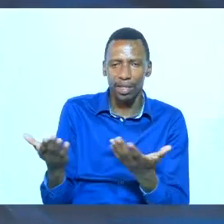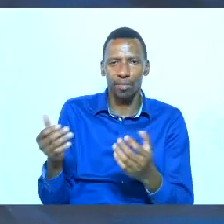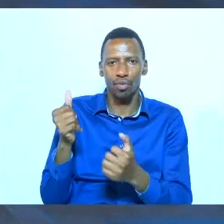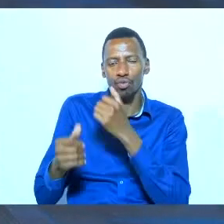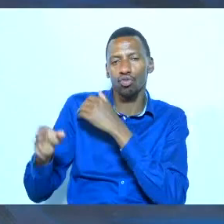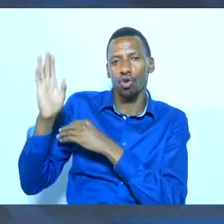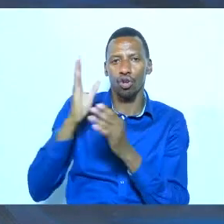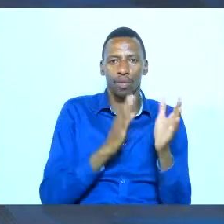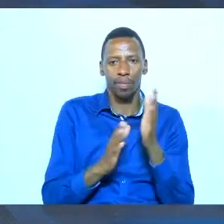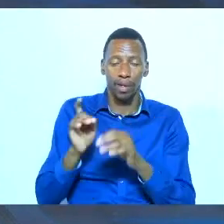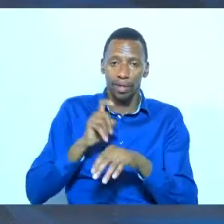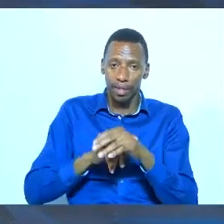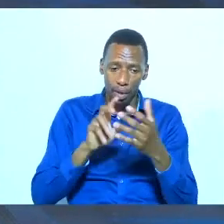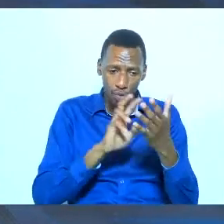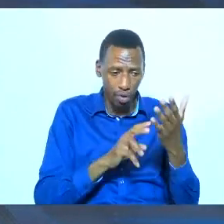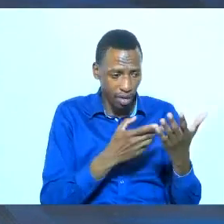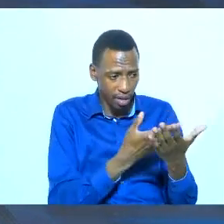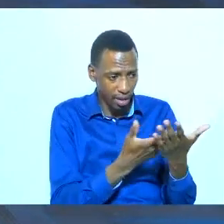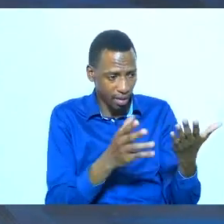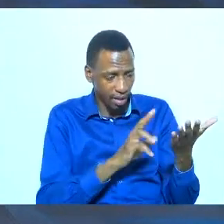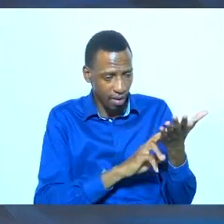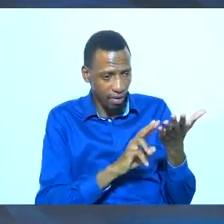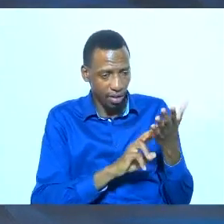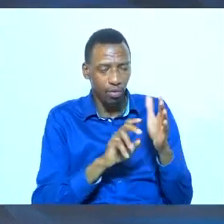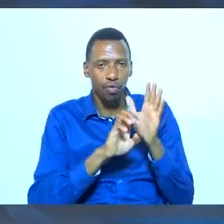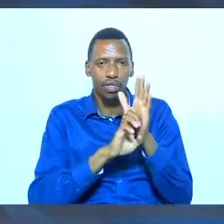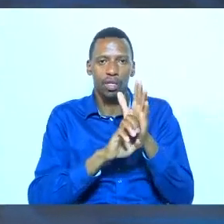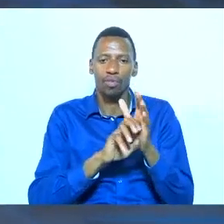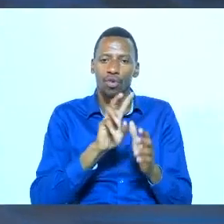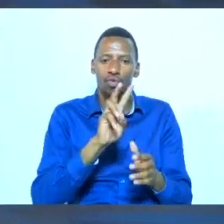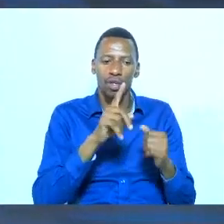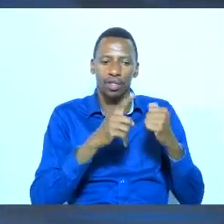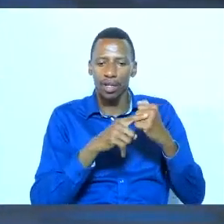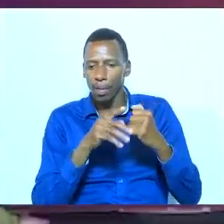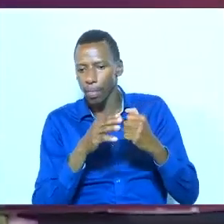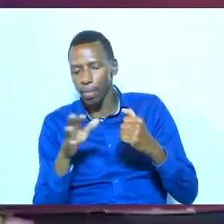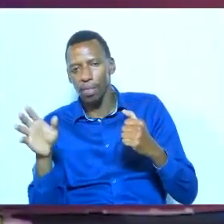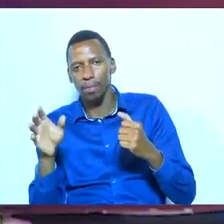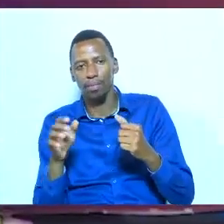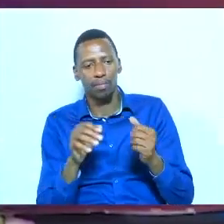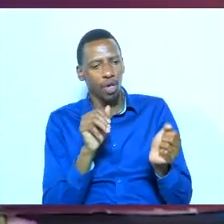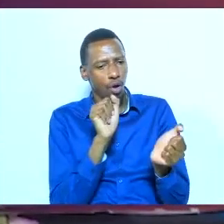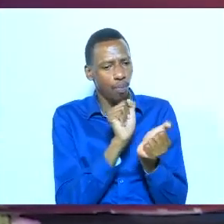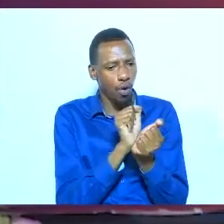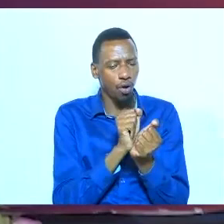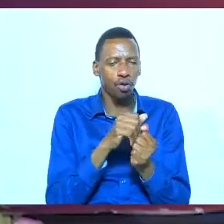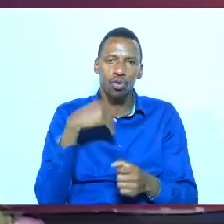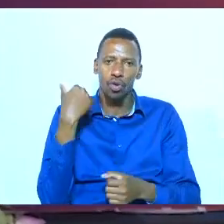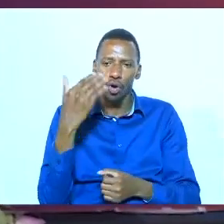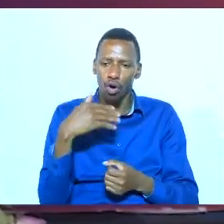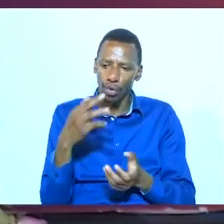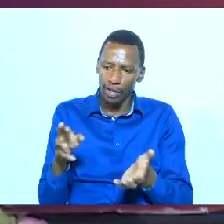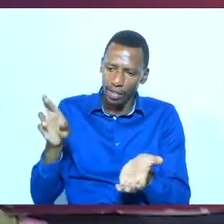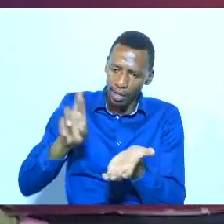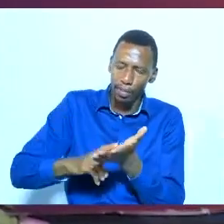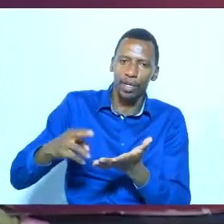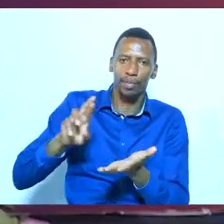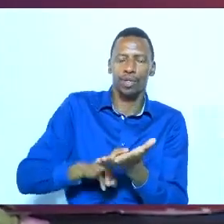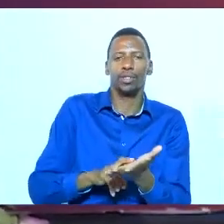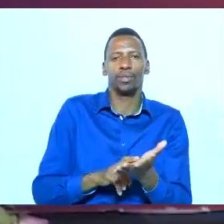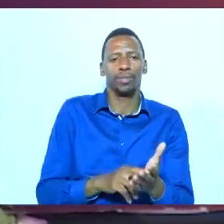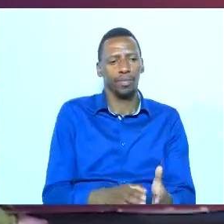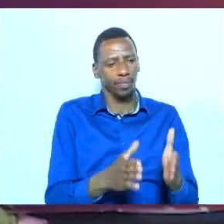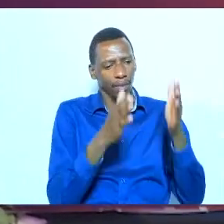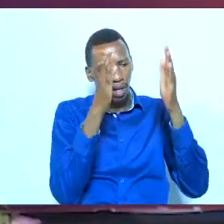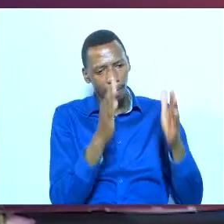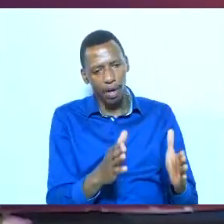That's why when you read these verses like 26 onward, Paul is always repeating that the one who